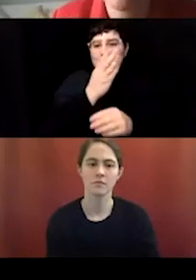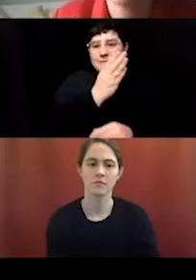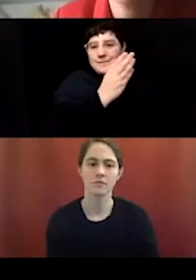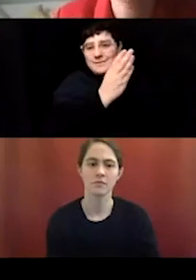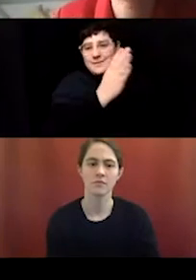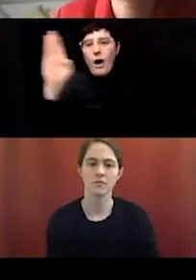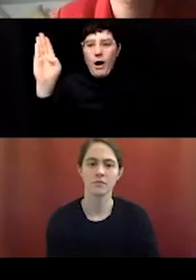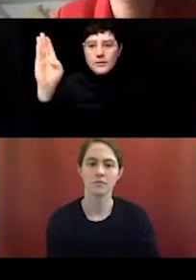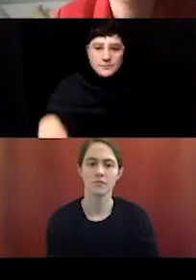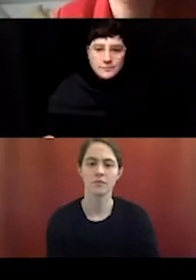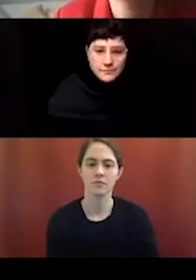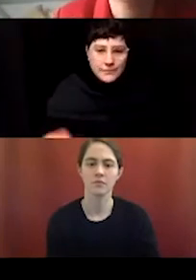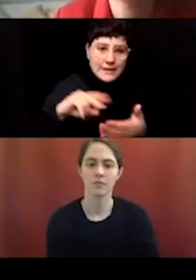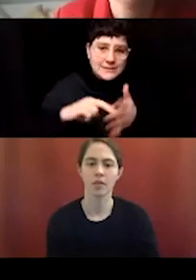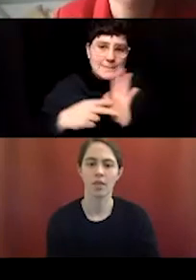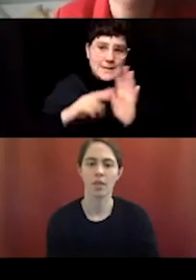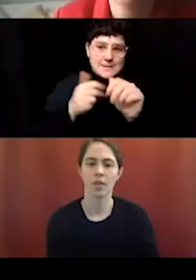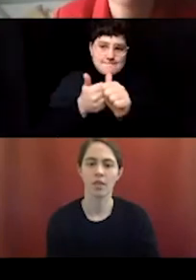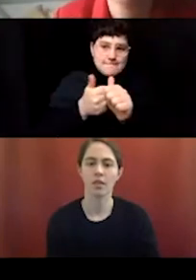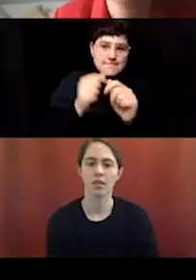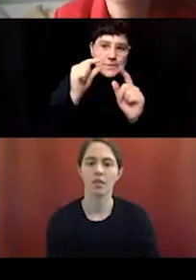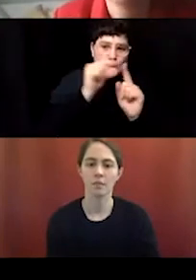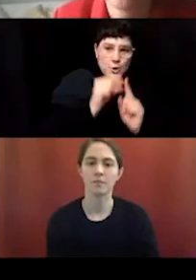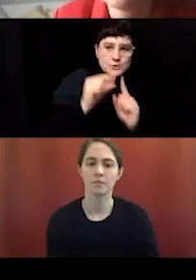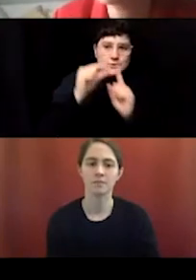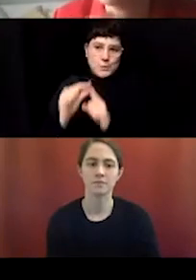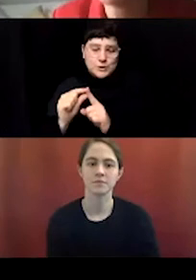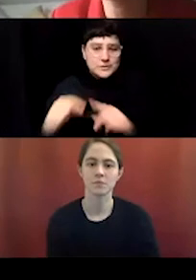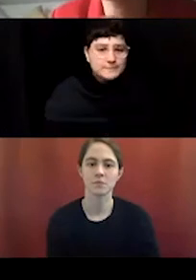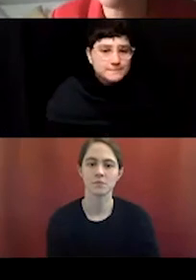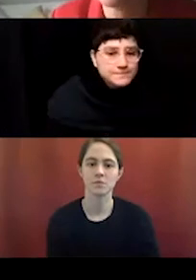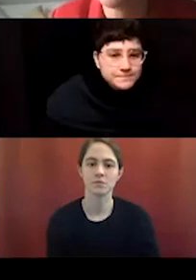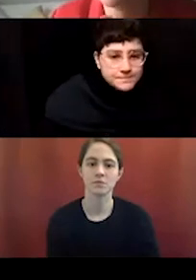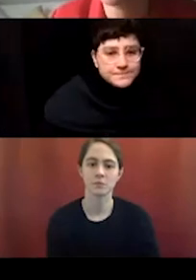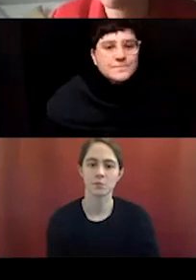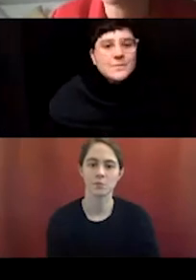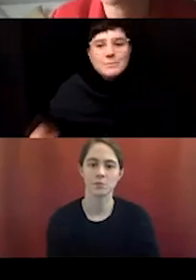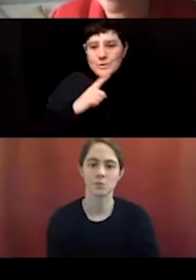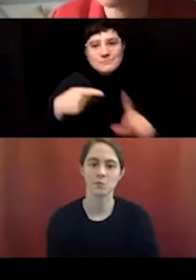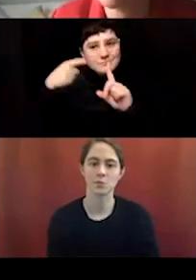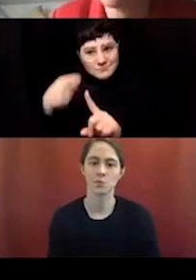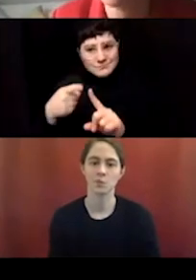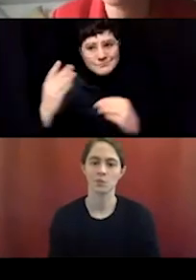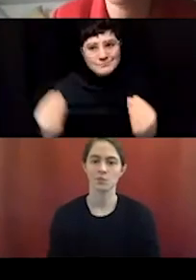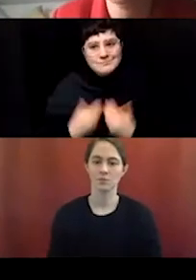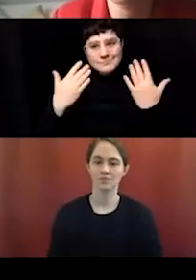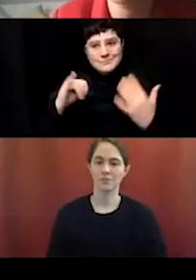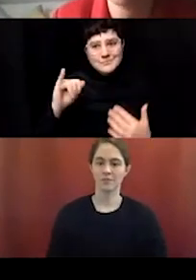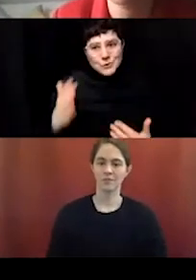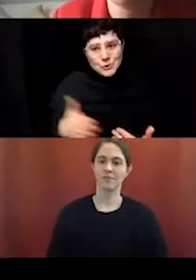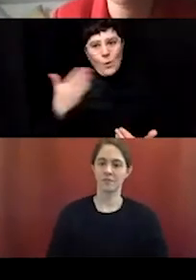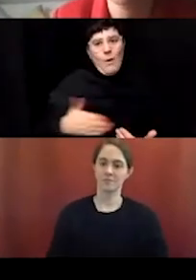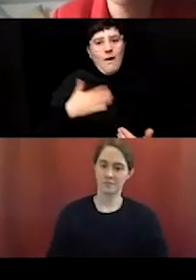meaning of the verse. And it's Correct. about the joy of the Shabbat coming and of